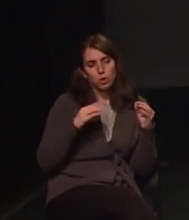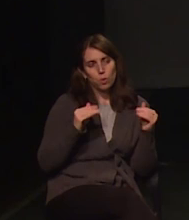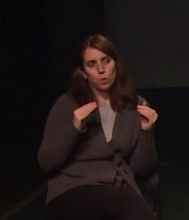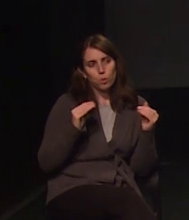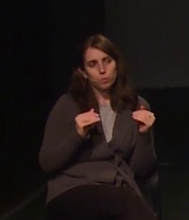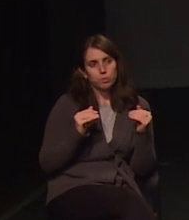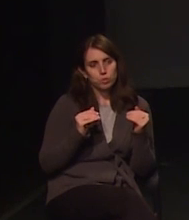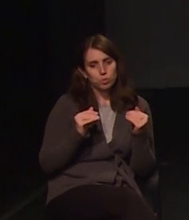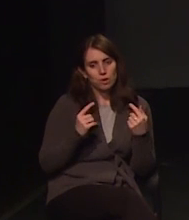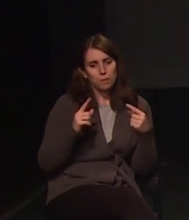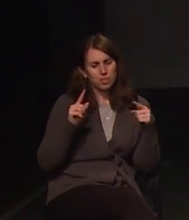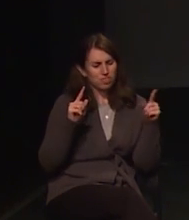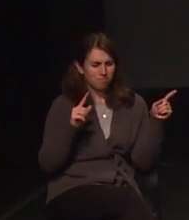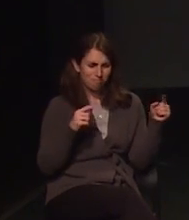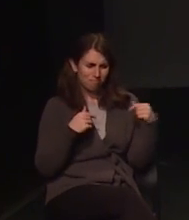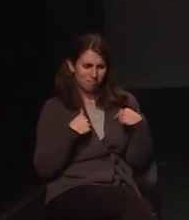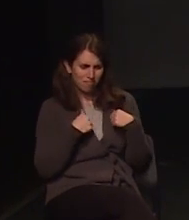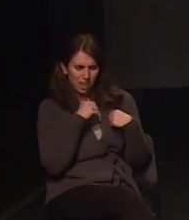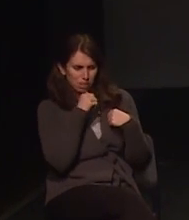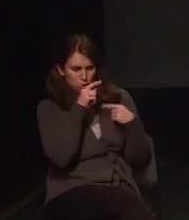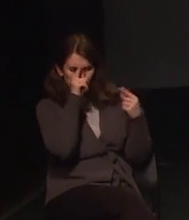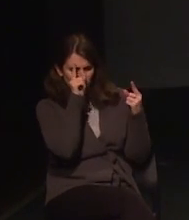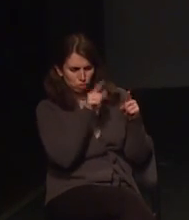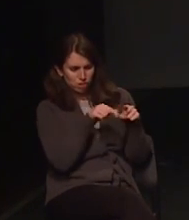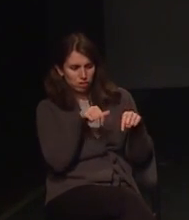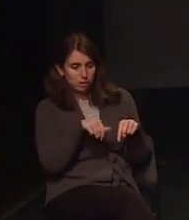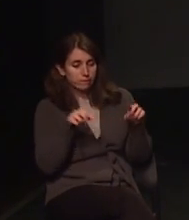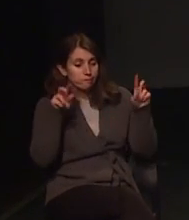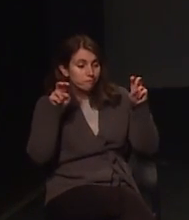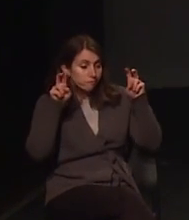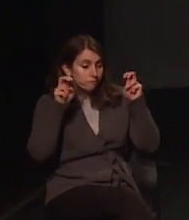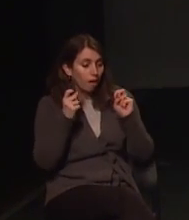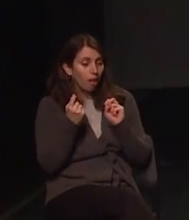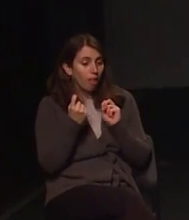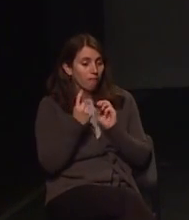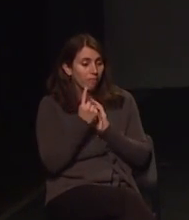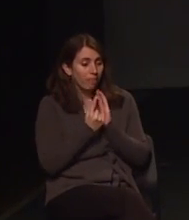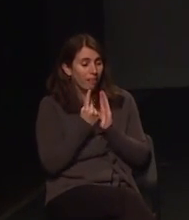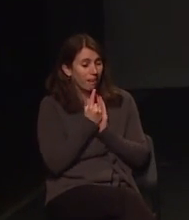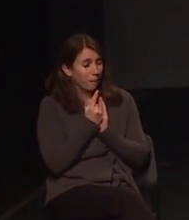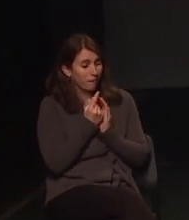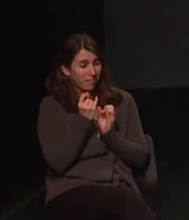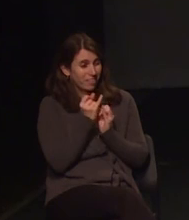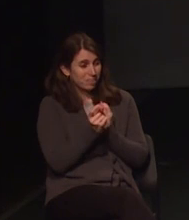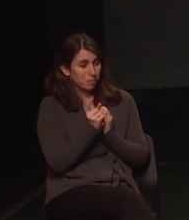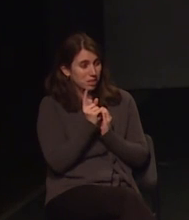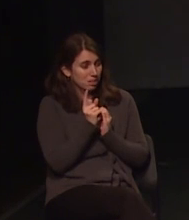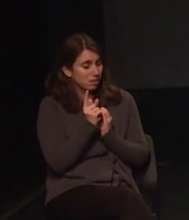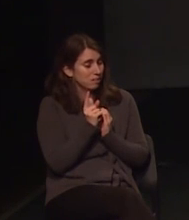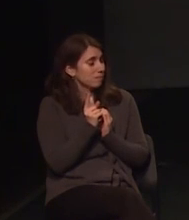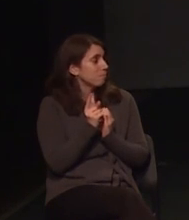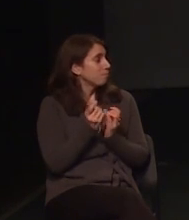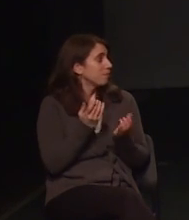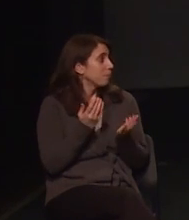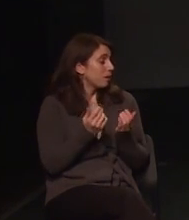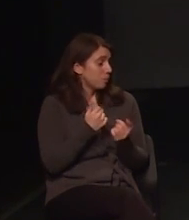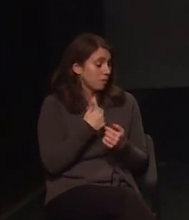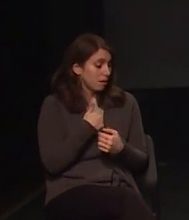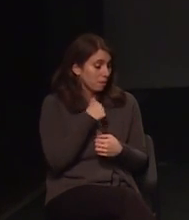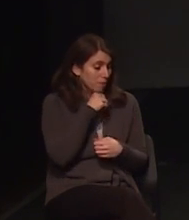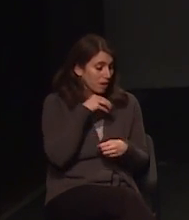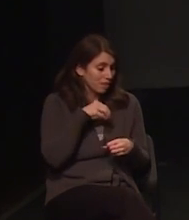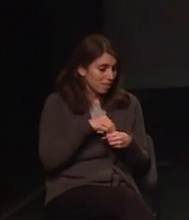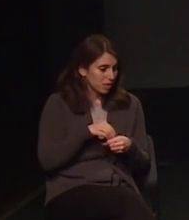I'm not sure it's the 11th hour. I think that's my question. I haven't been in the space as long or working on it as